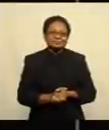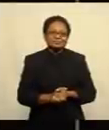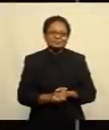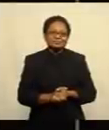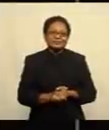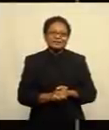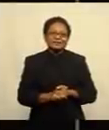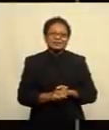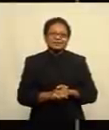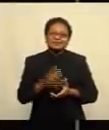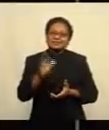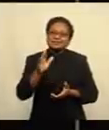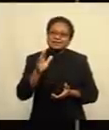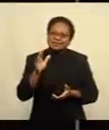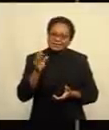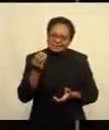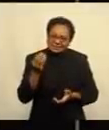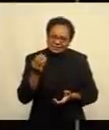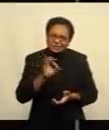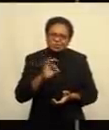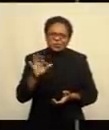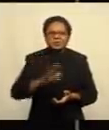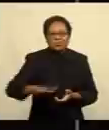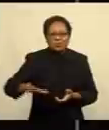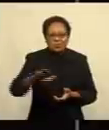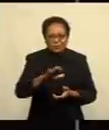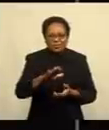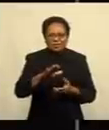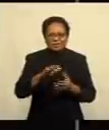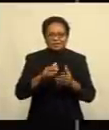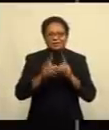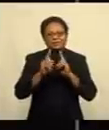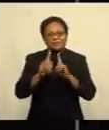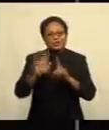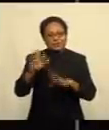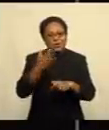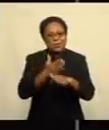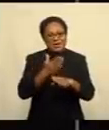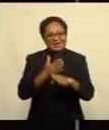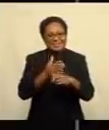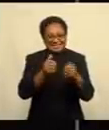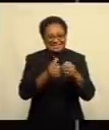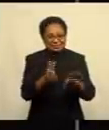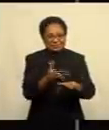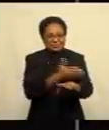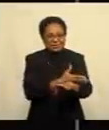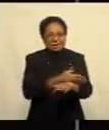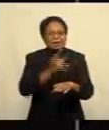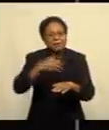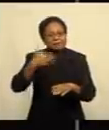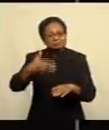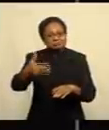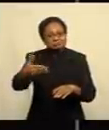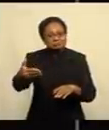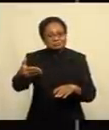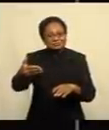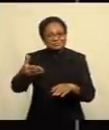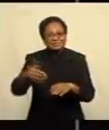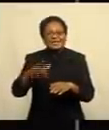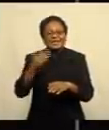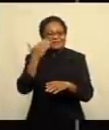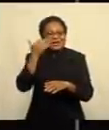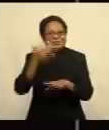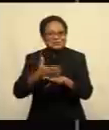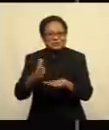takes up the career they were first inspired to, but somewhere along the way, the love for whatever career chooses us is